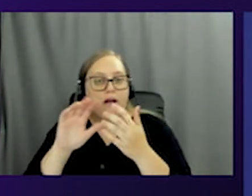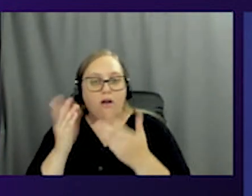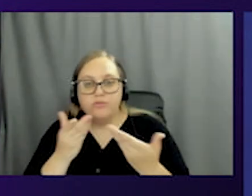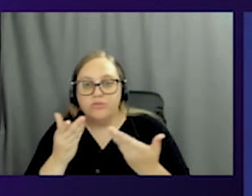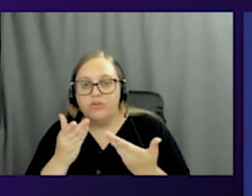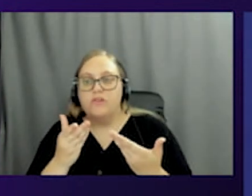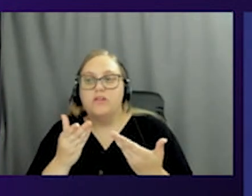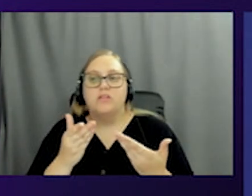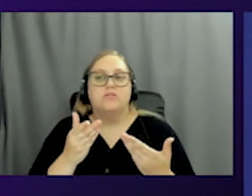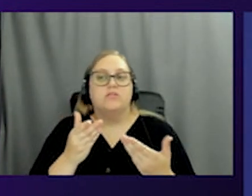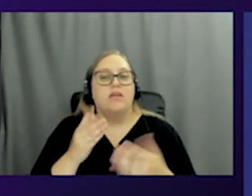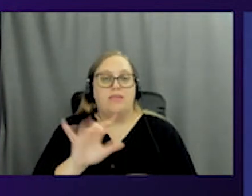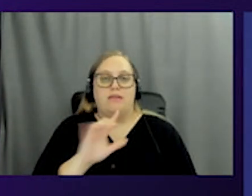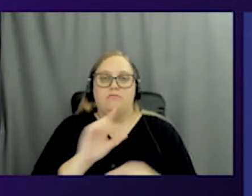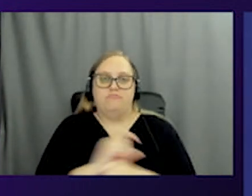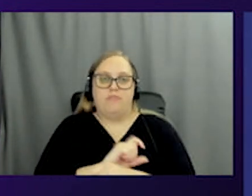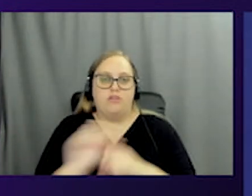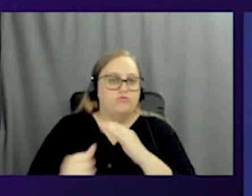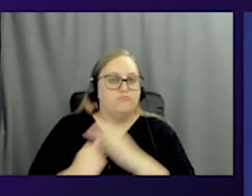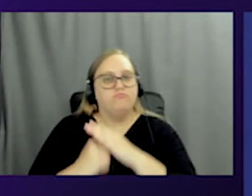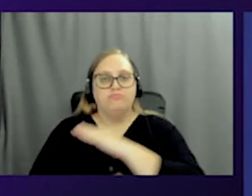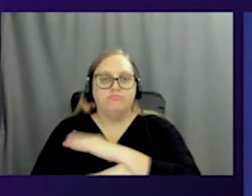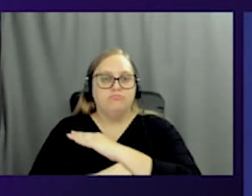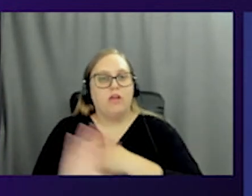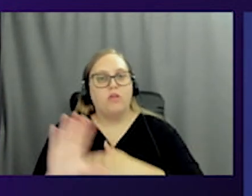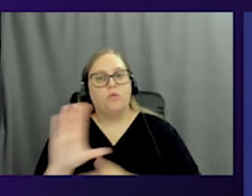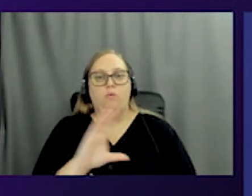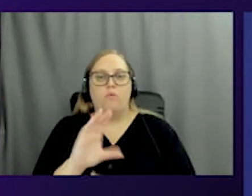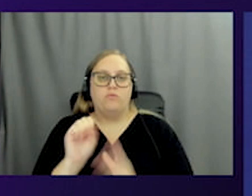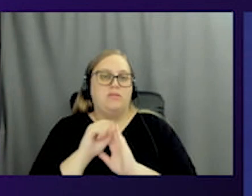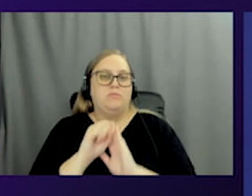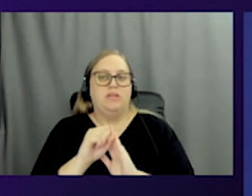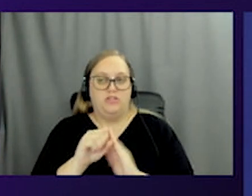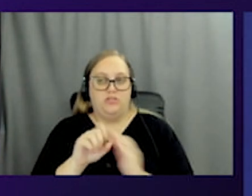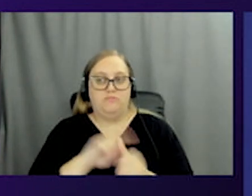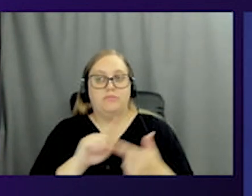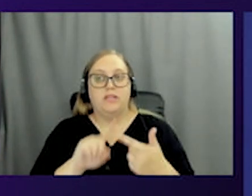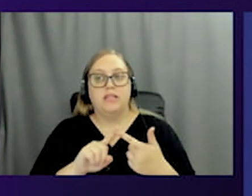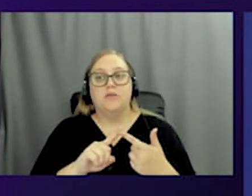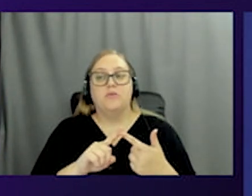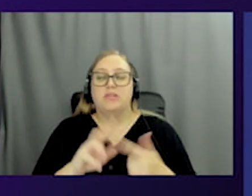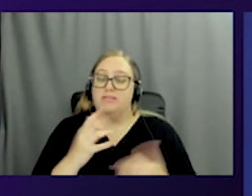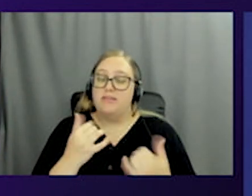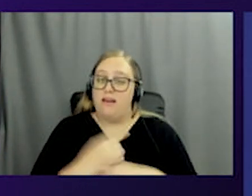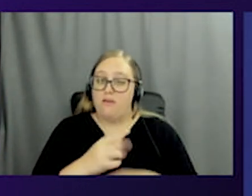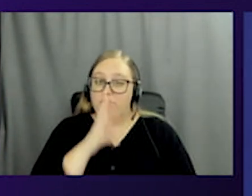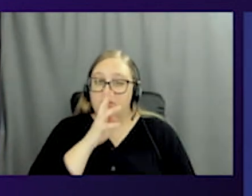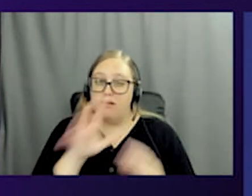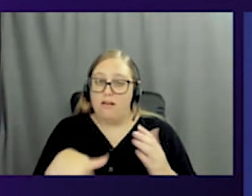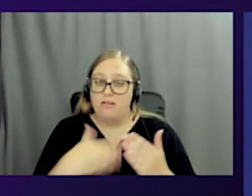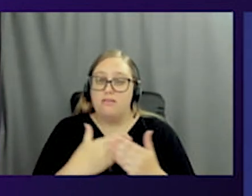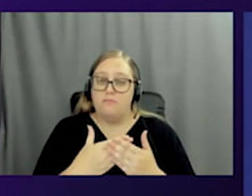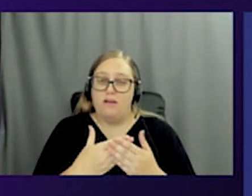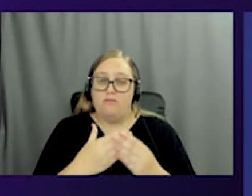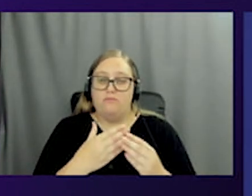infrastructural backbone of those simulations. And of course, today we have talked a lot about those silicon new innovations, so we'll be